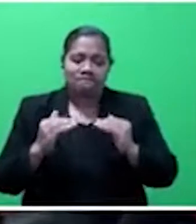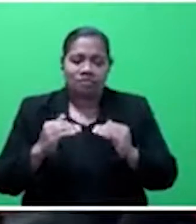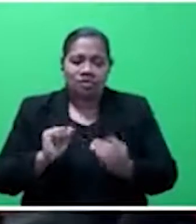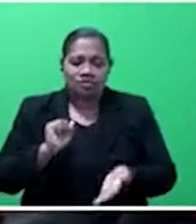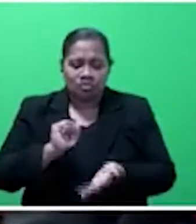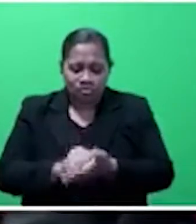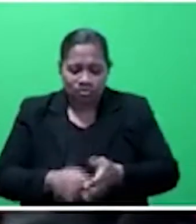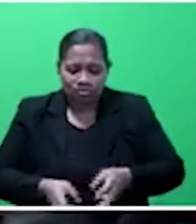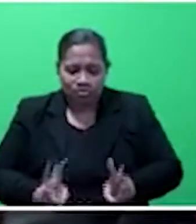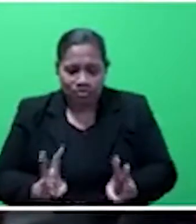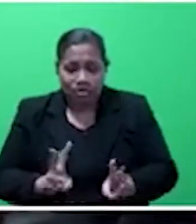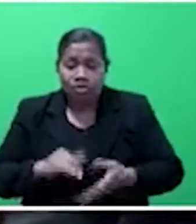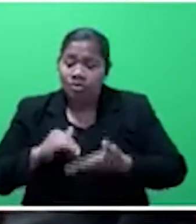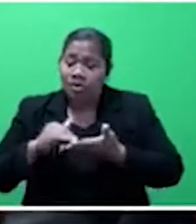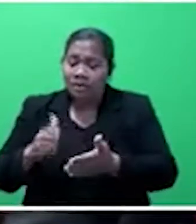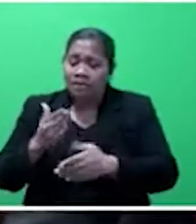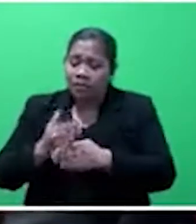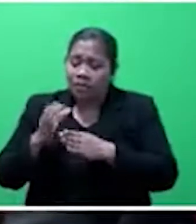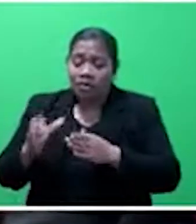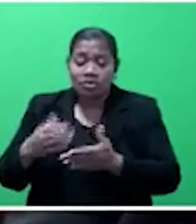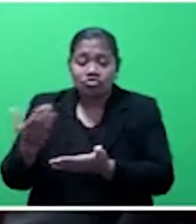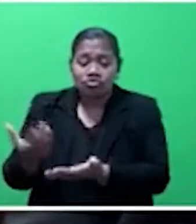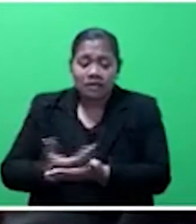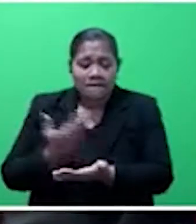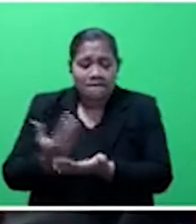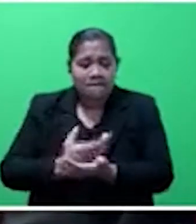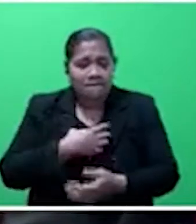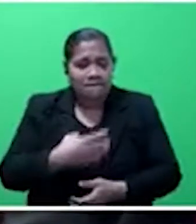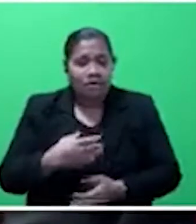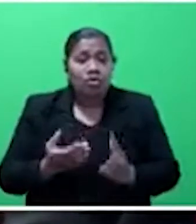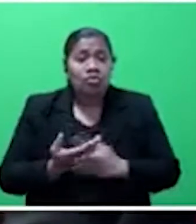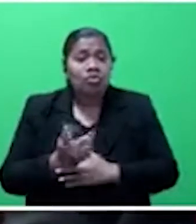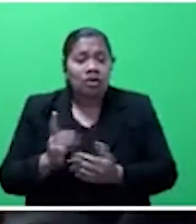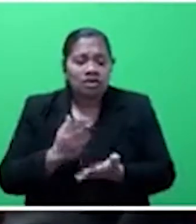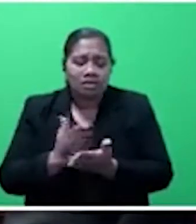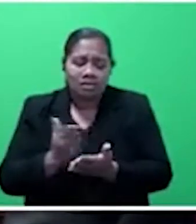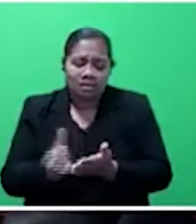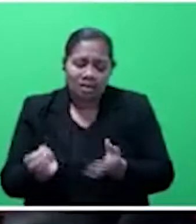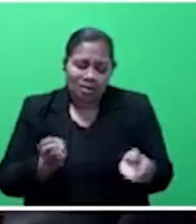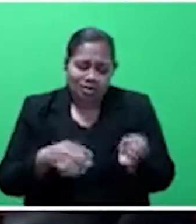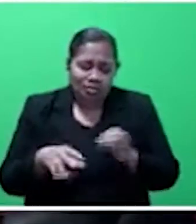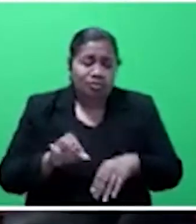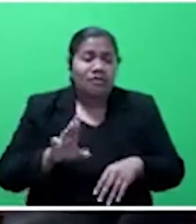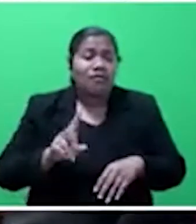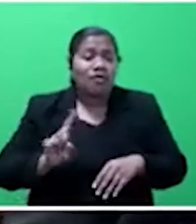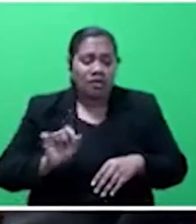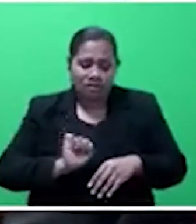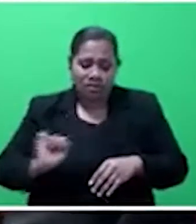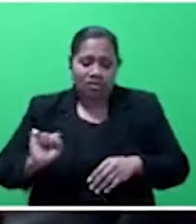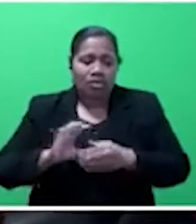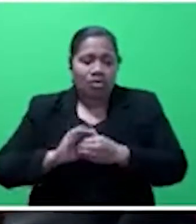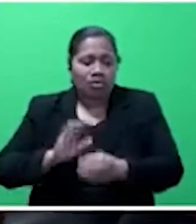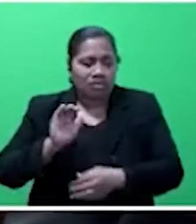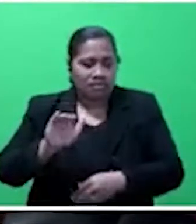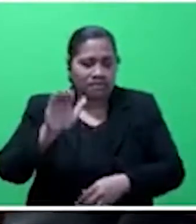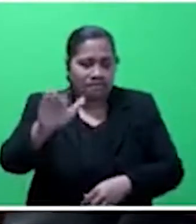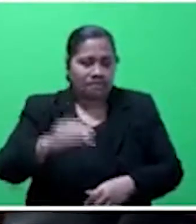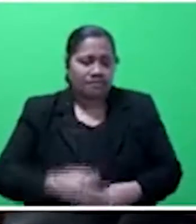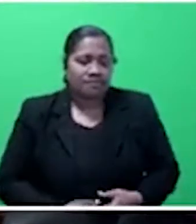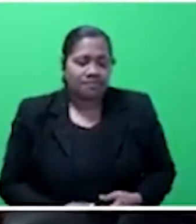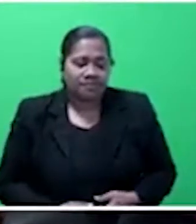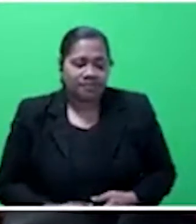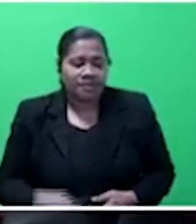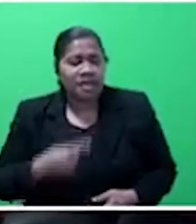workers save more through their FNPF contribution for a secured future. Mr. Speaker said, I am surprised